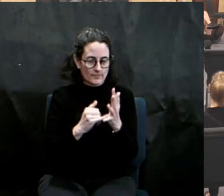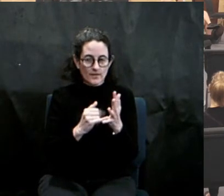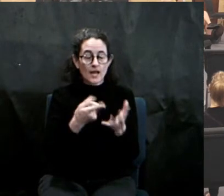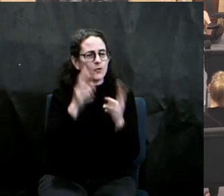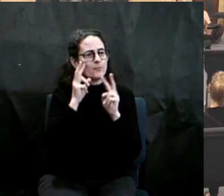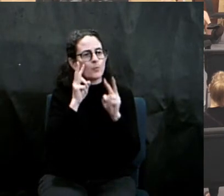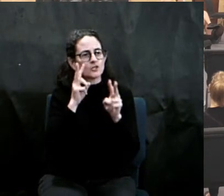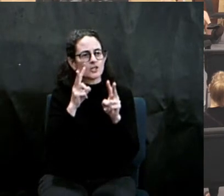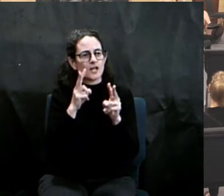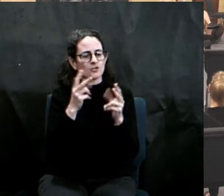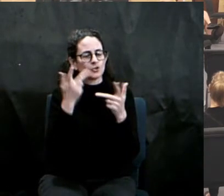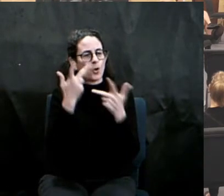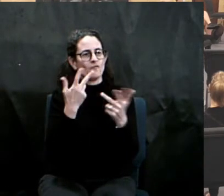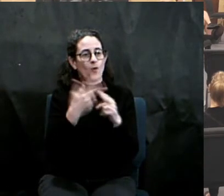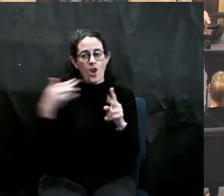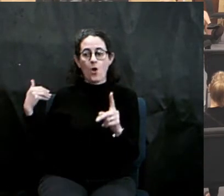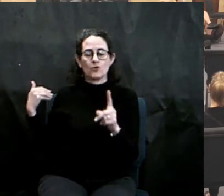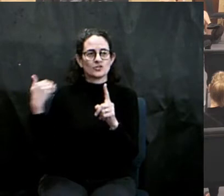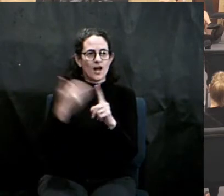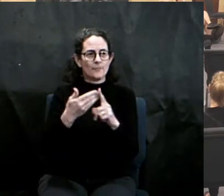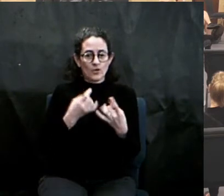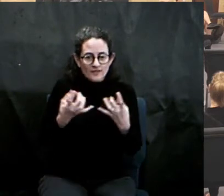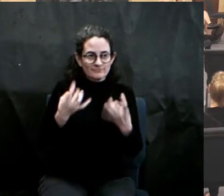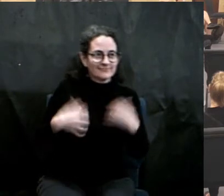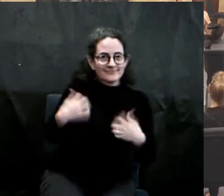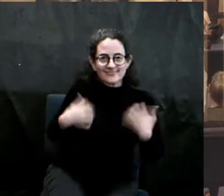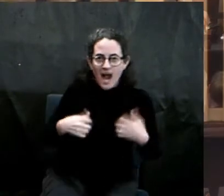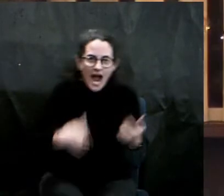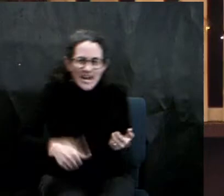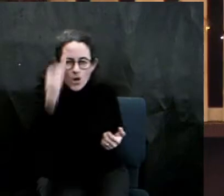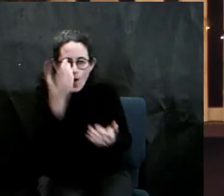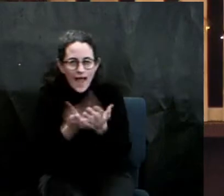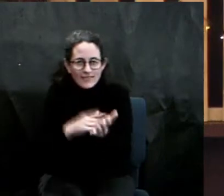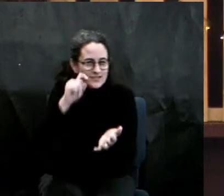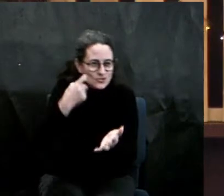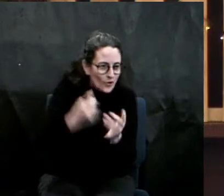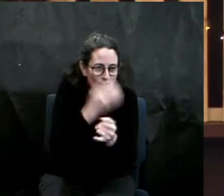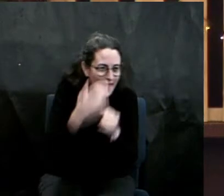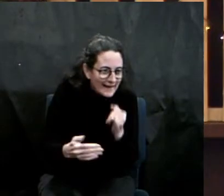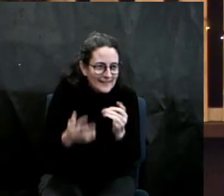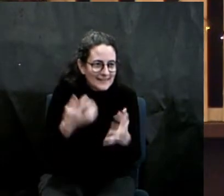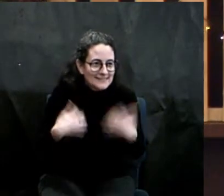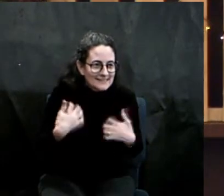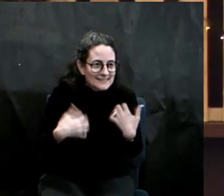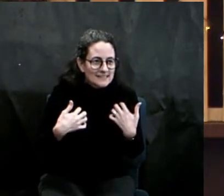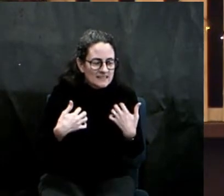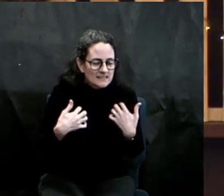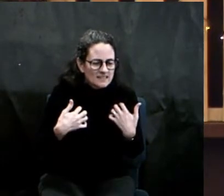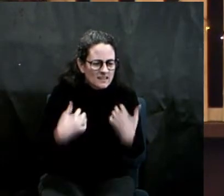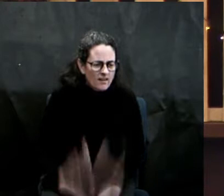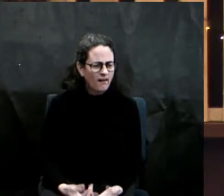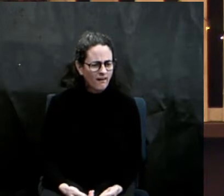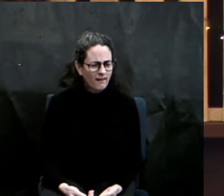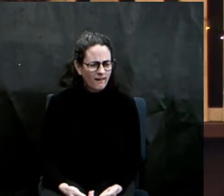great expectations on how it is going to end. And so we can end up sometimes